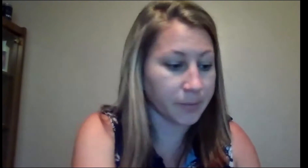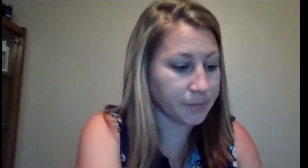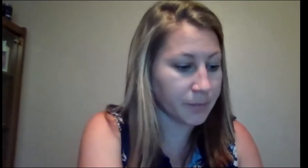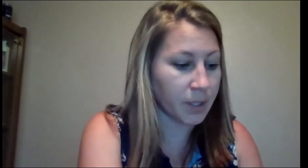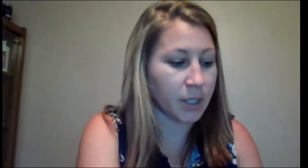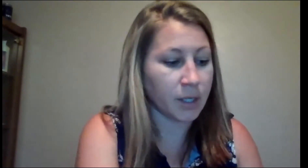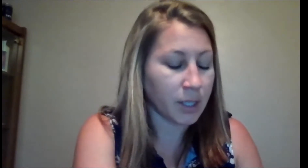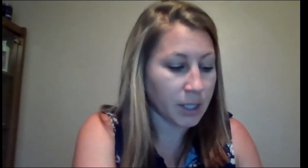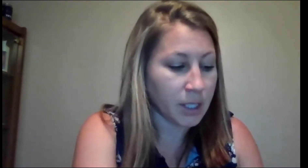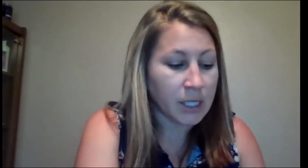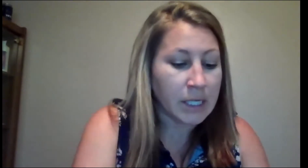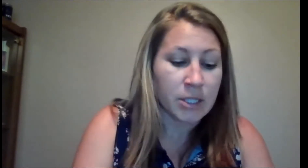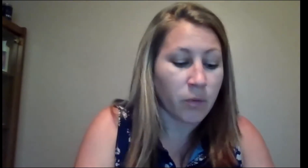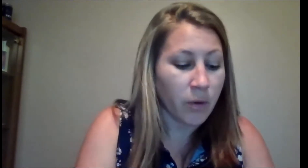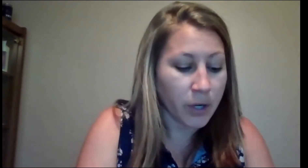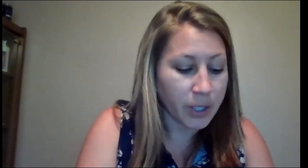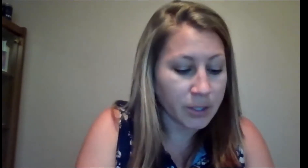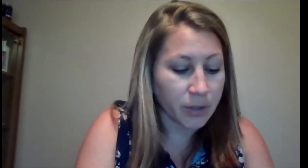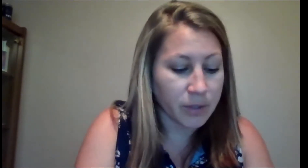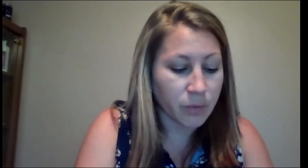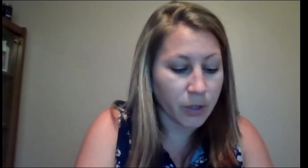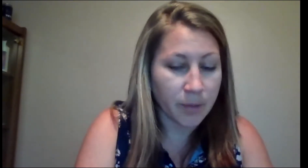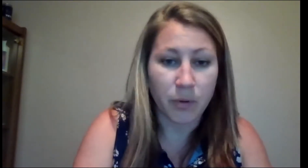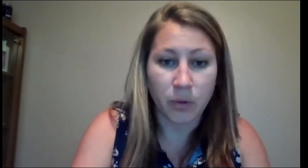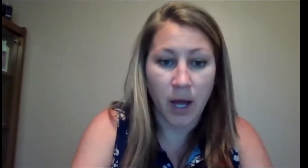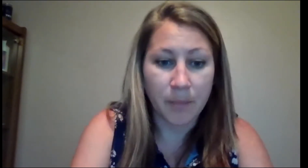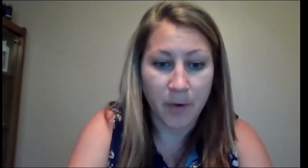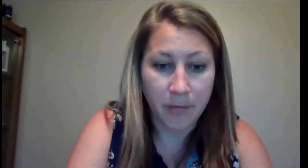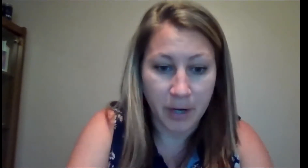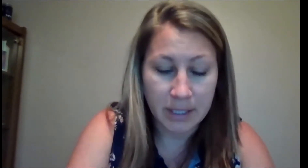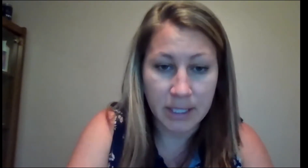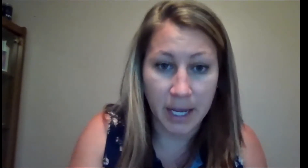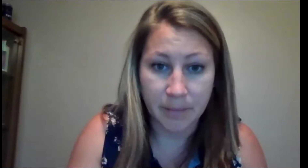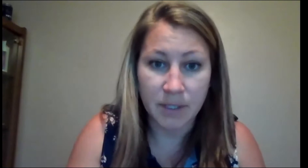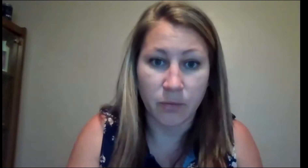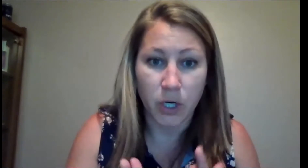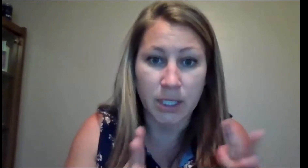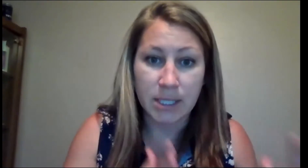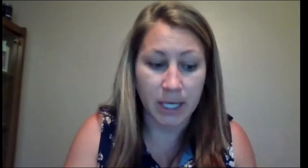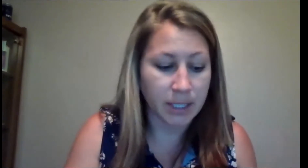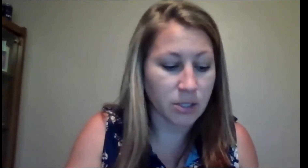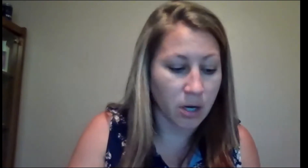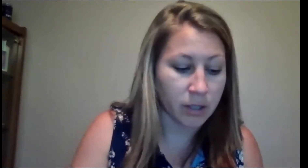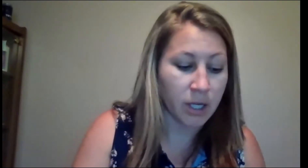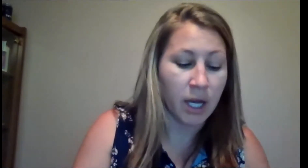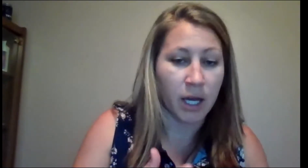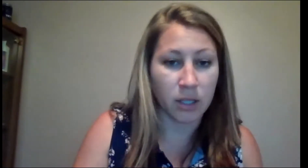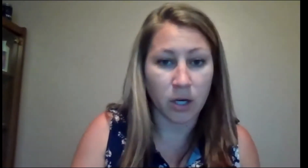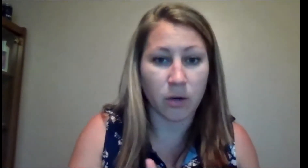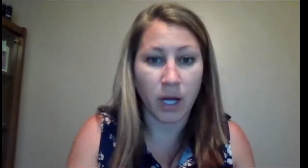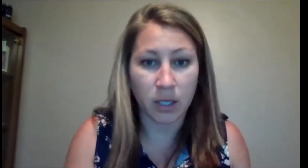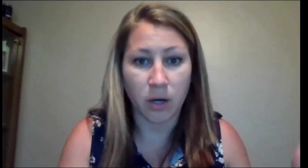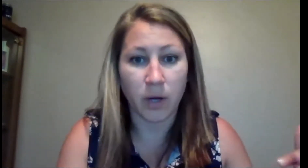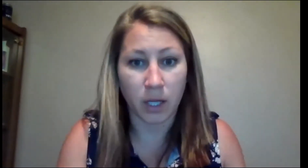ago. So what we're gonna do is we're gonna pull up our friends' names and we're gonna sing this song.